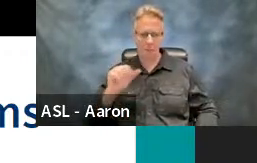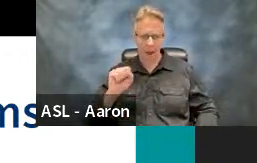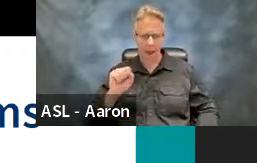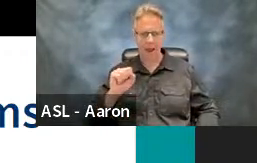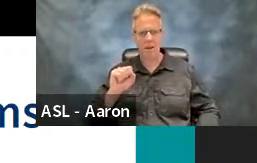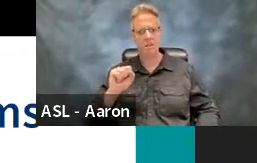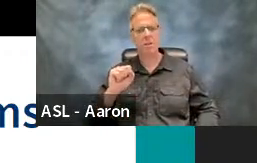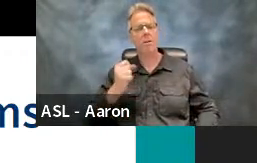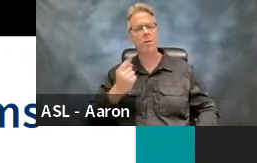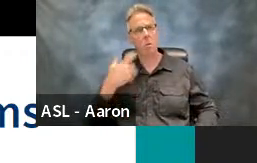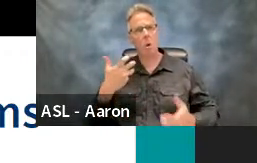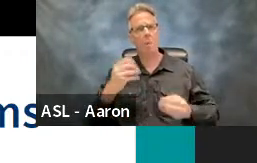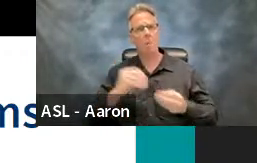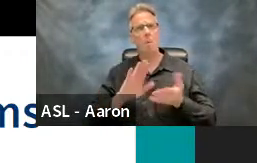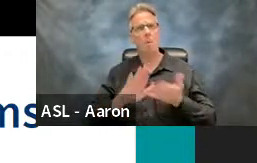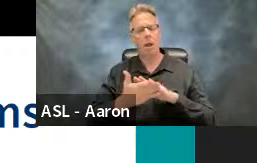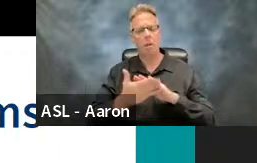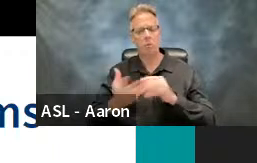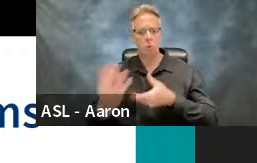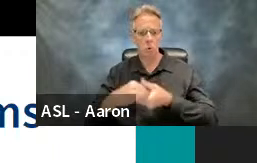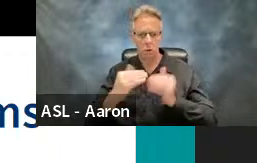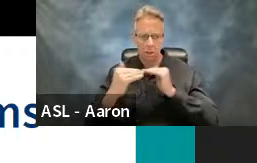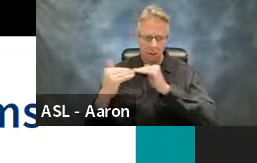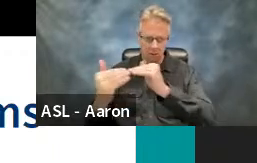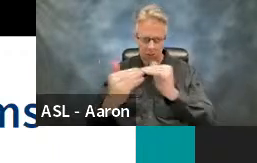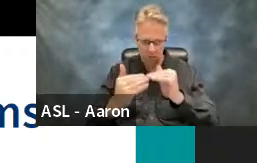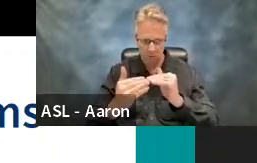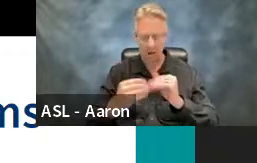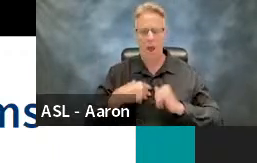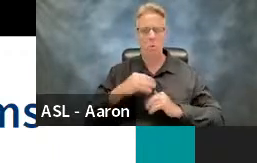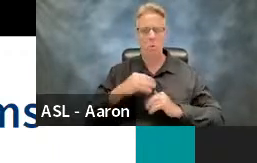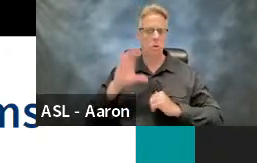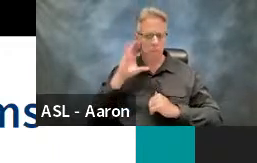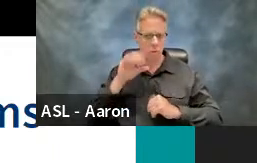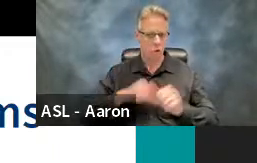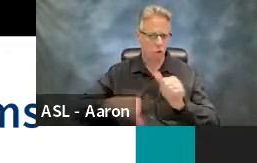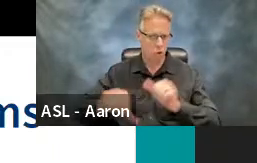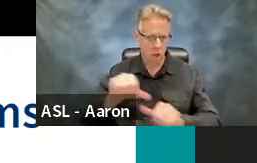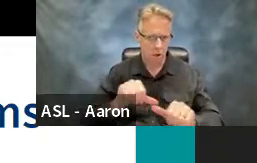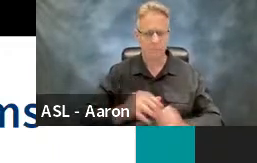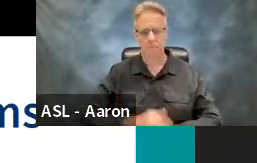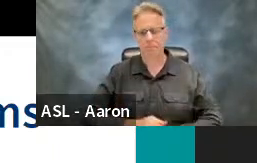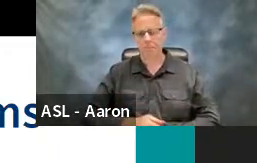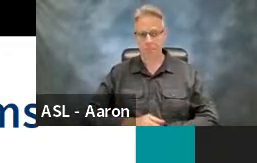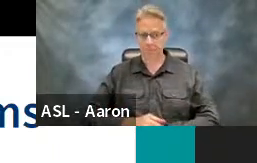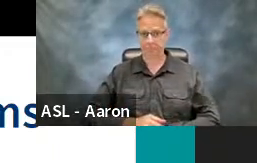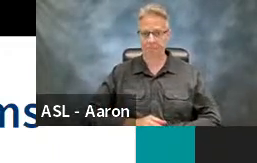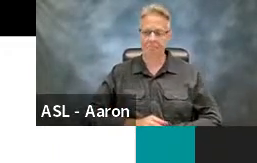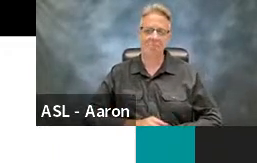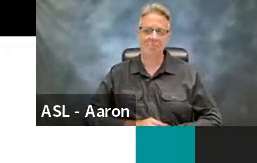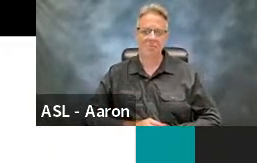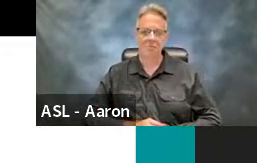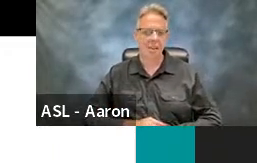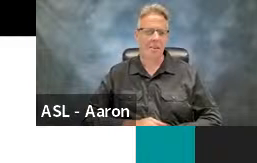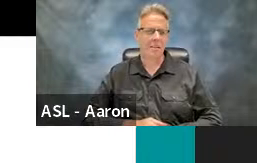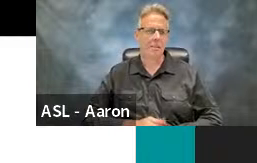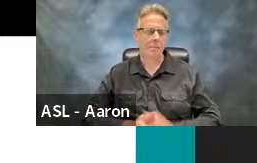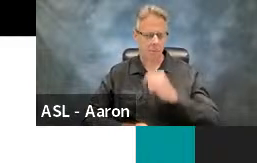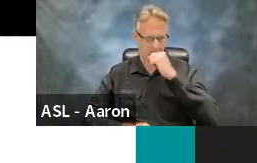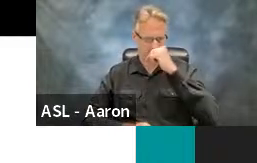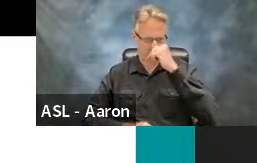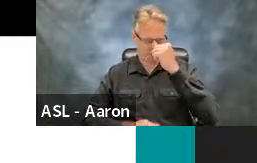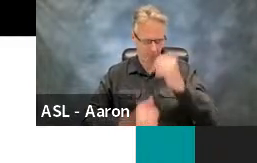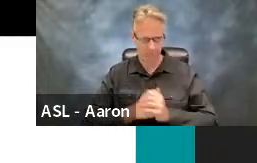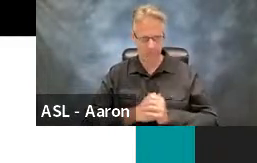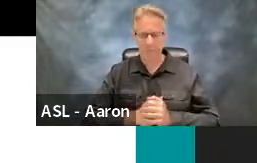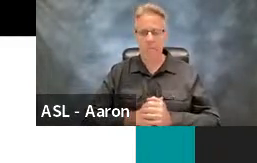into equity, and for us all to lean in and look for learning opportunity. Next slide. With